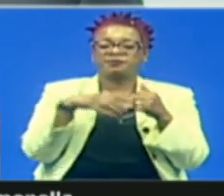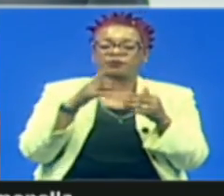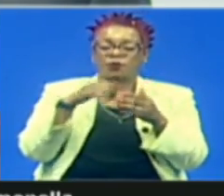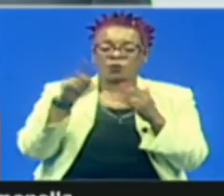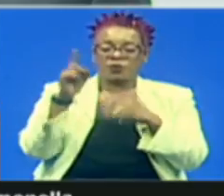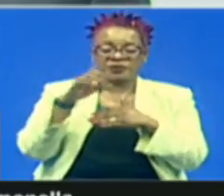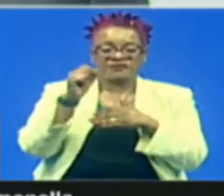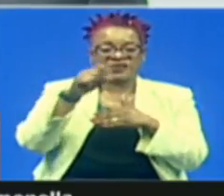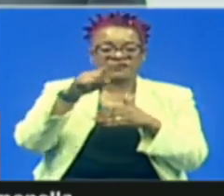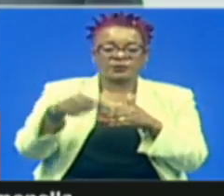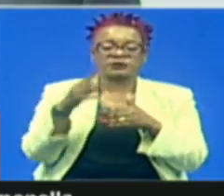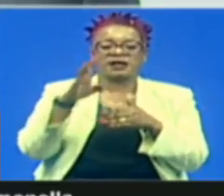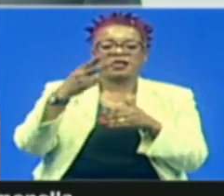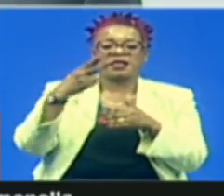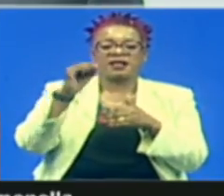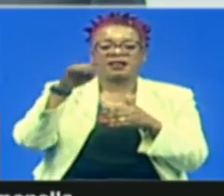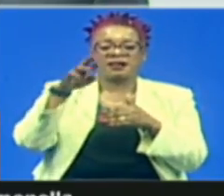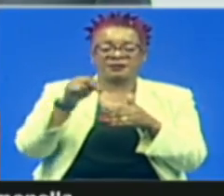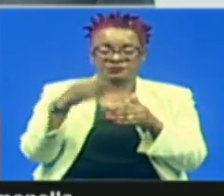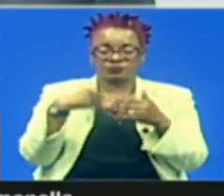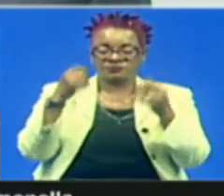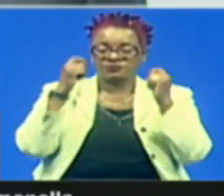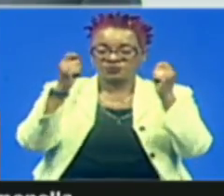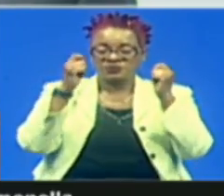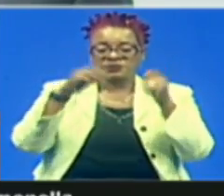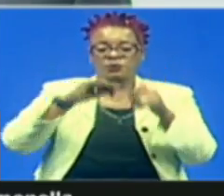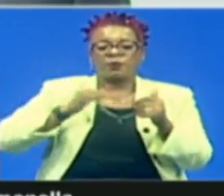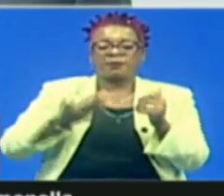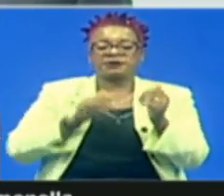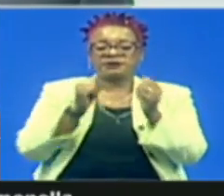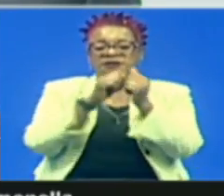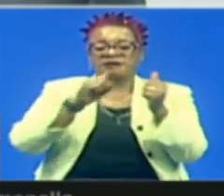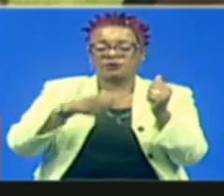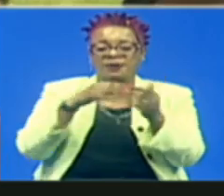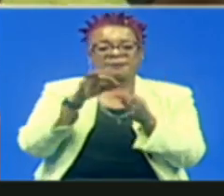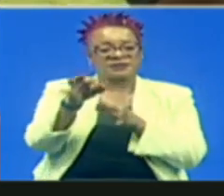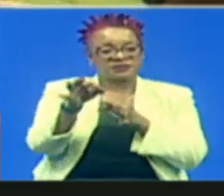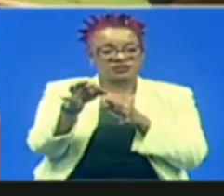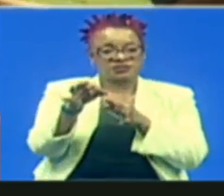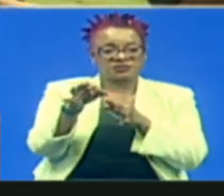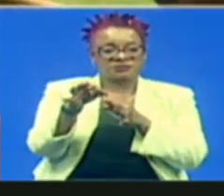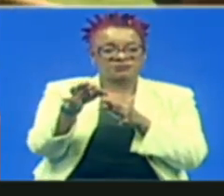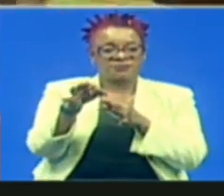champion Helen Obiri was victorious in the women's 10,000 metres.